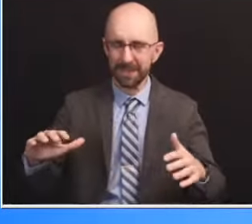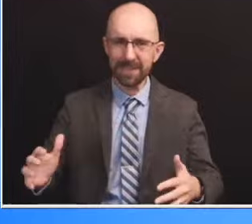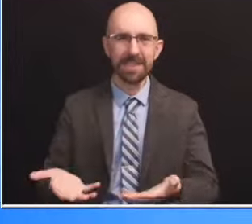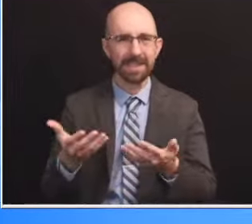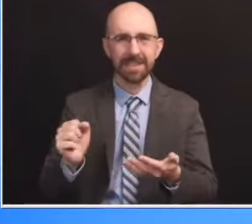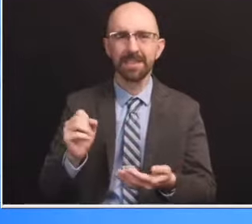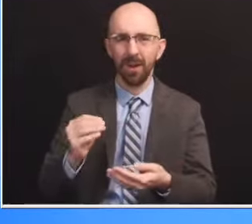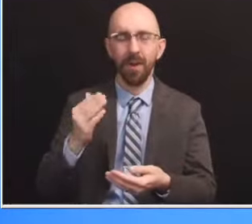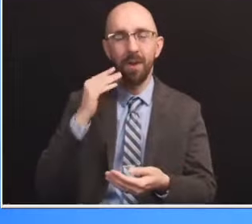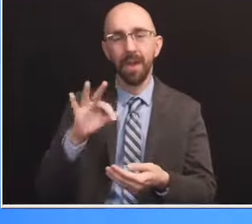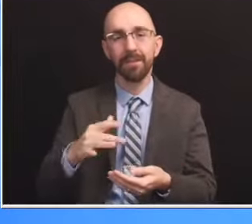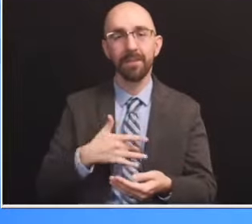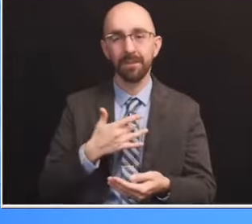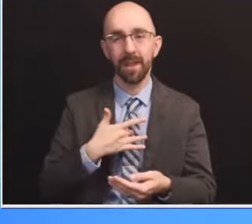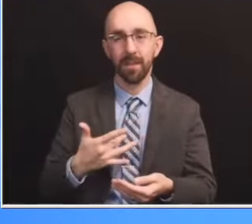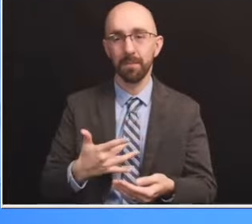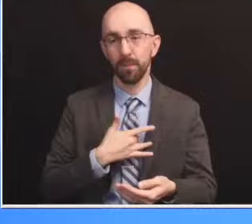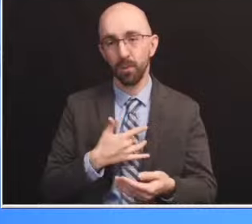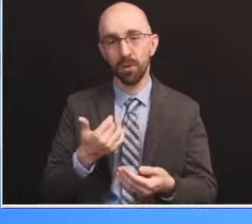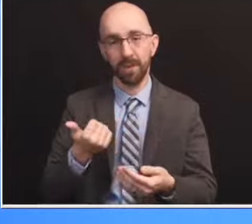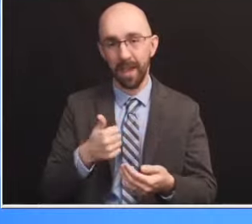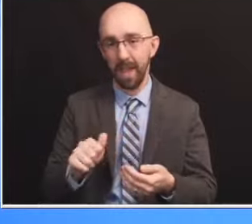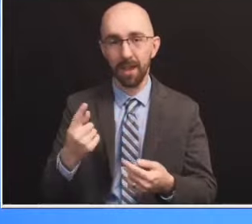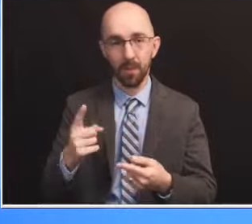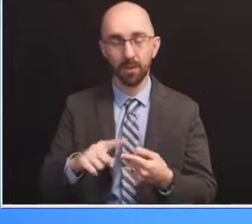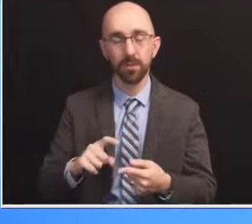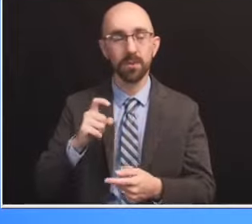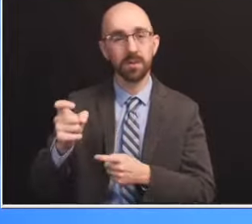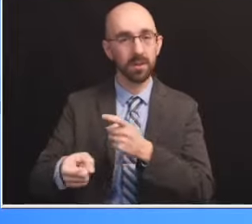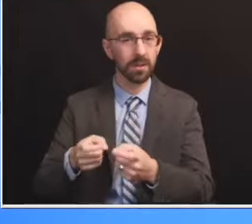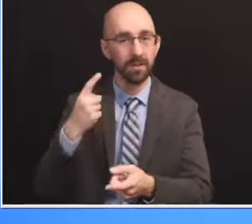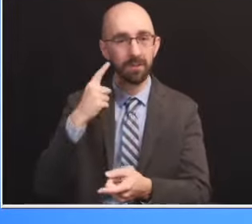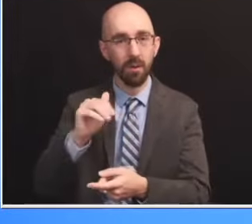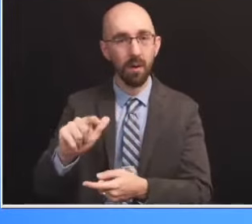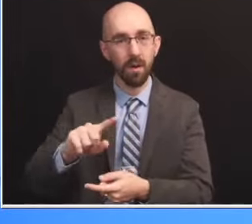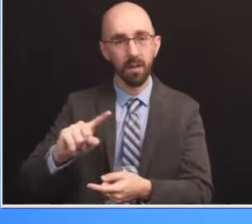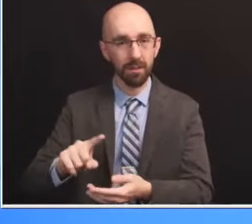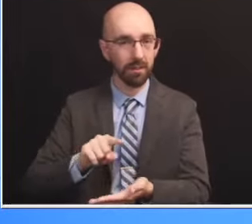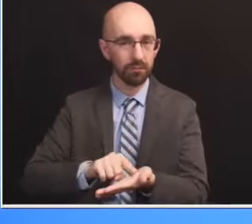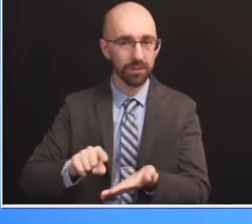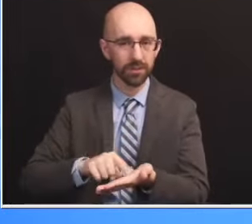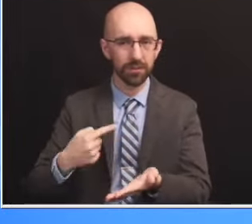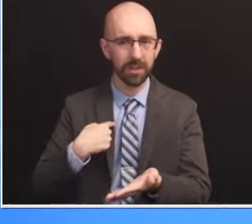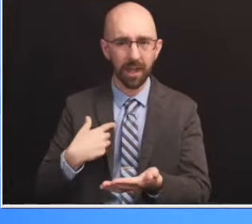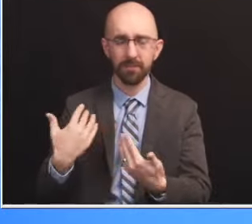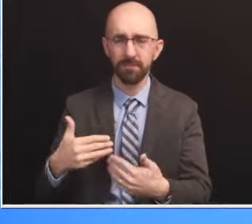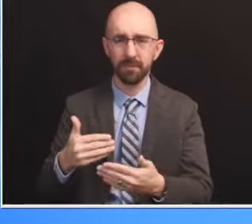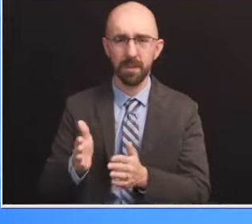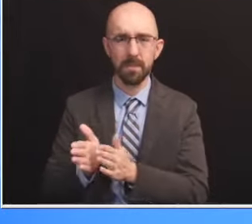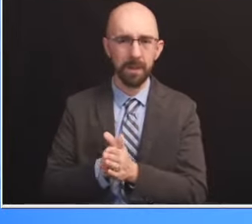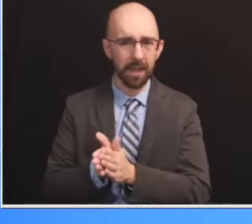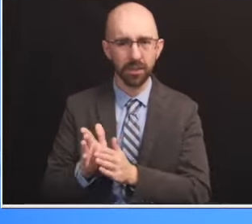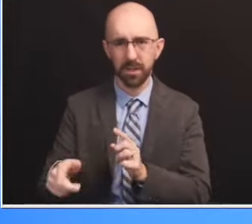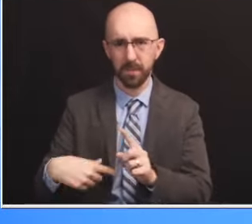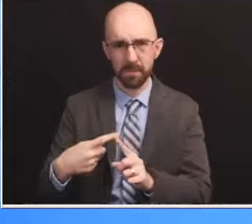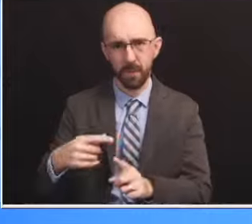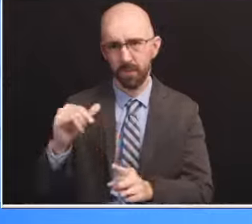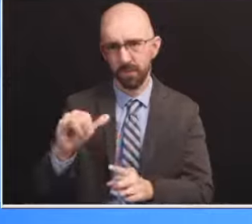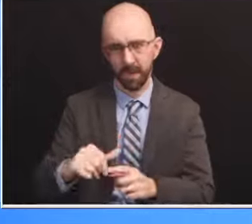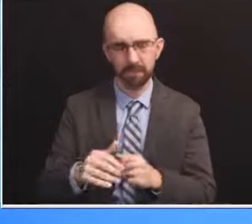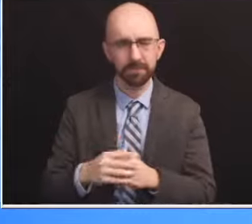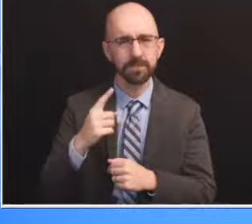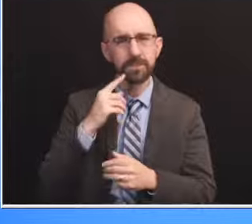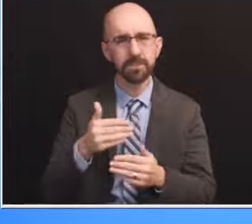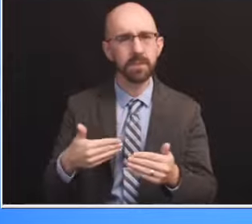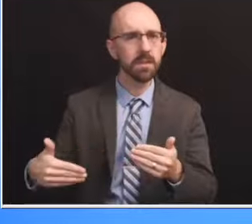feel moved, anyone, to give money for Alzheimer's research, I am profoundly passionate about that. I think beyond that, to